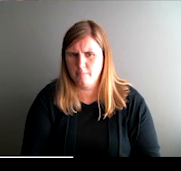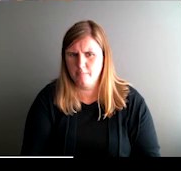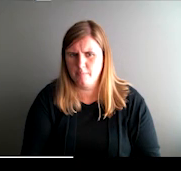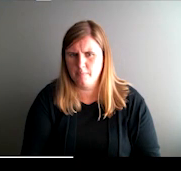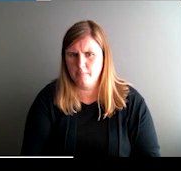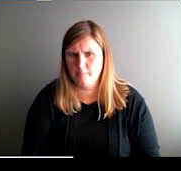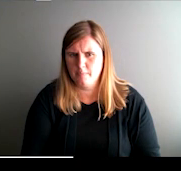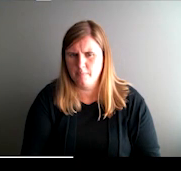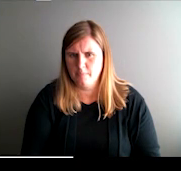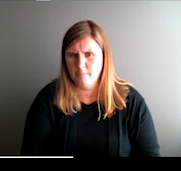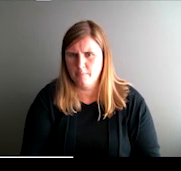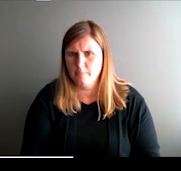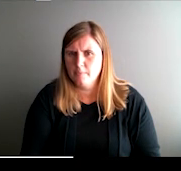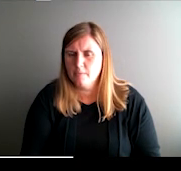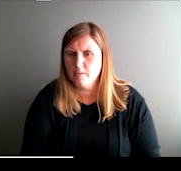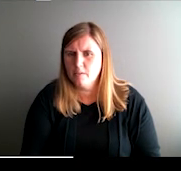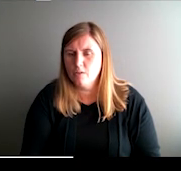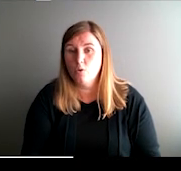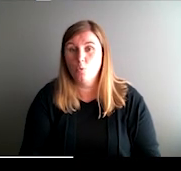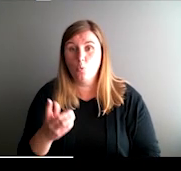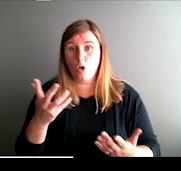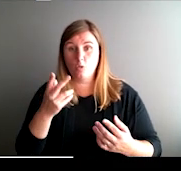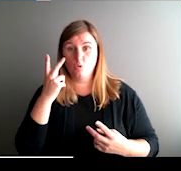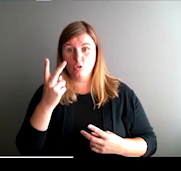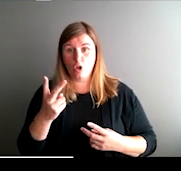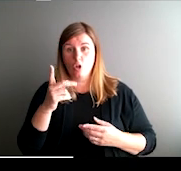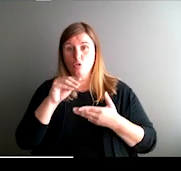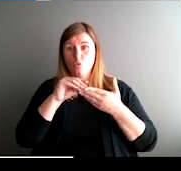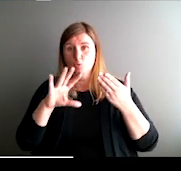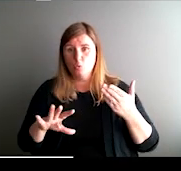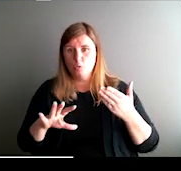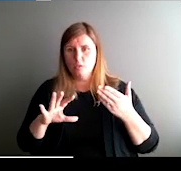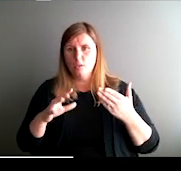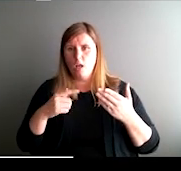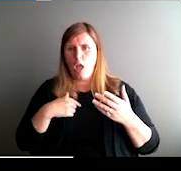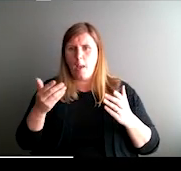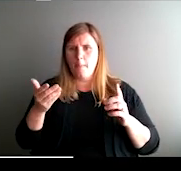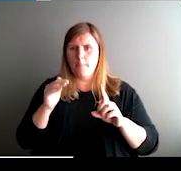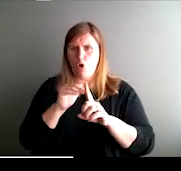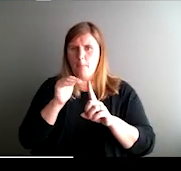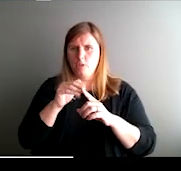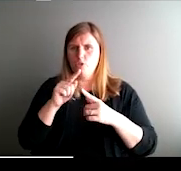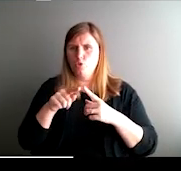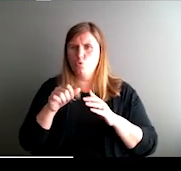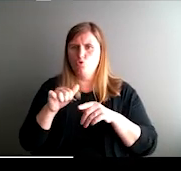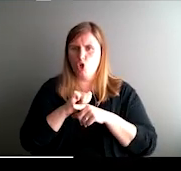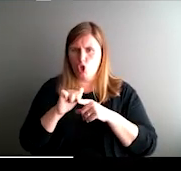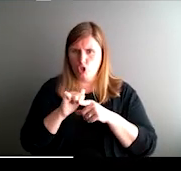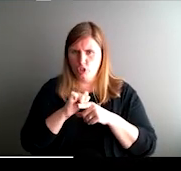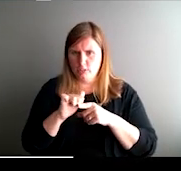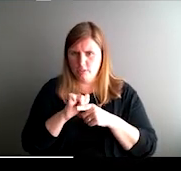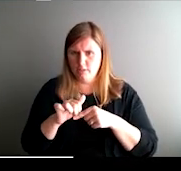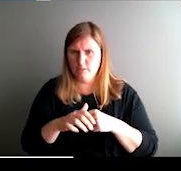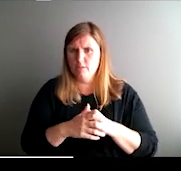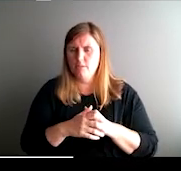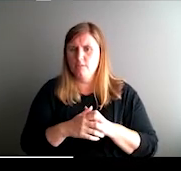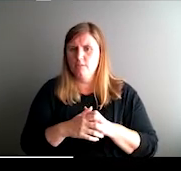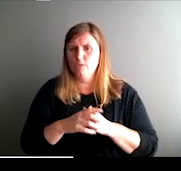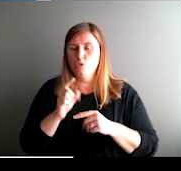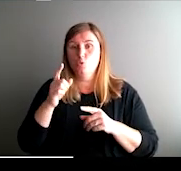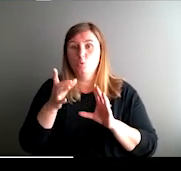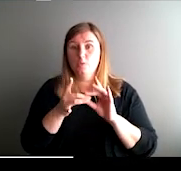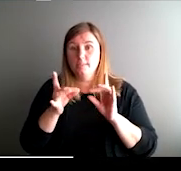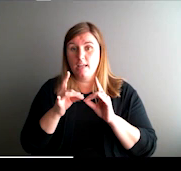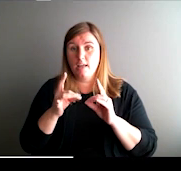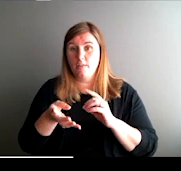Adrian? So what you saw there was the student, I prompted the student to rehearse, to say